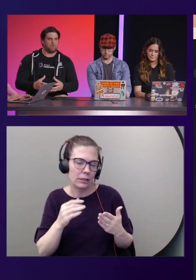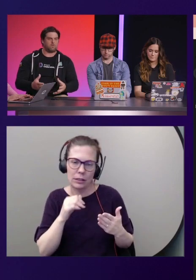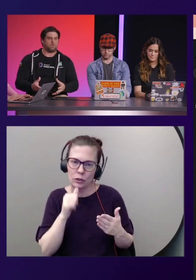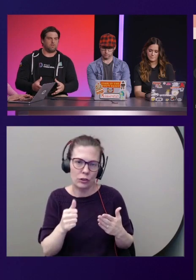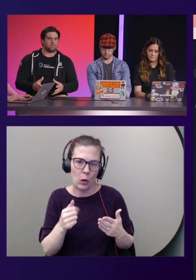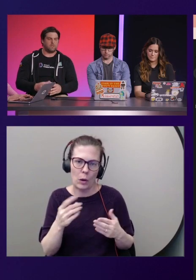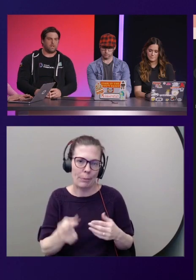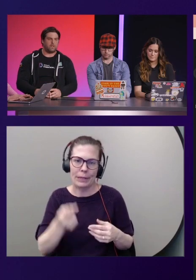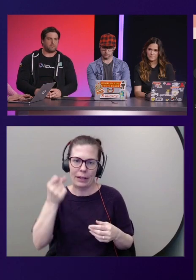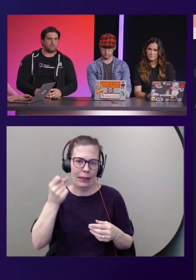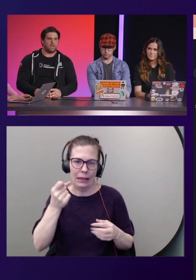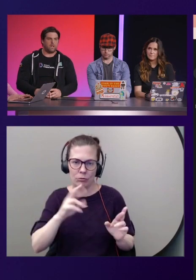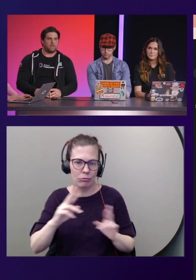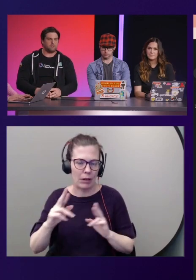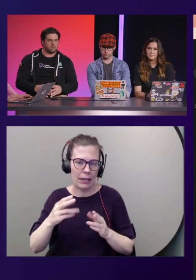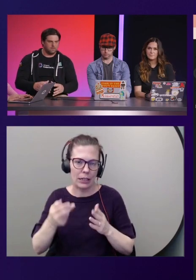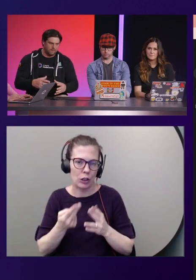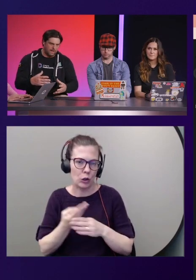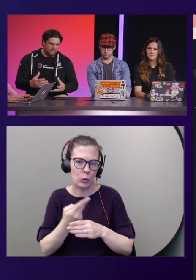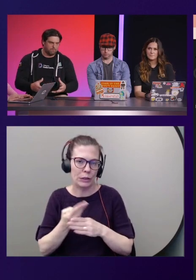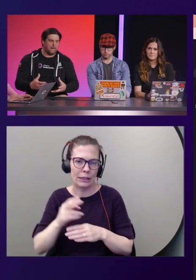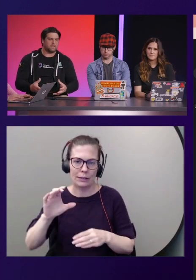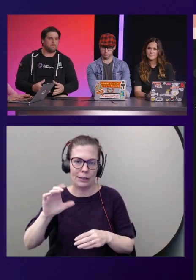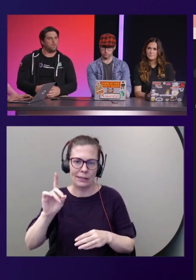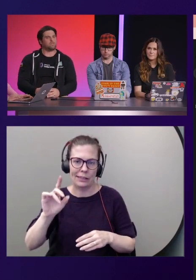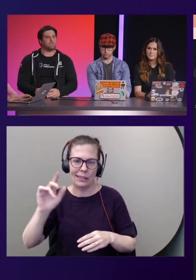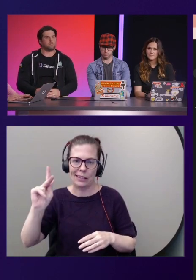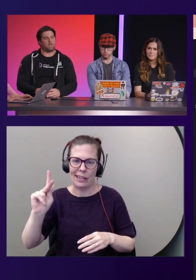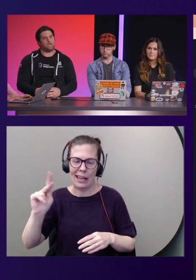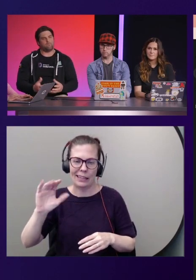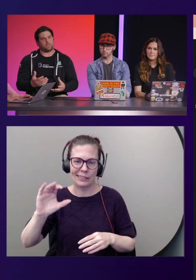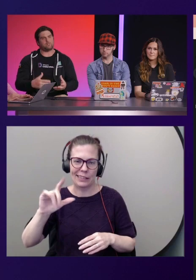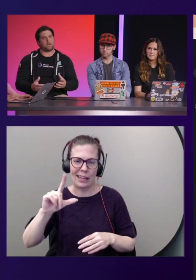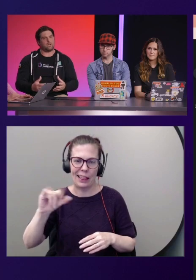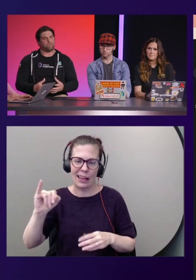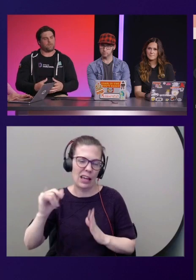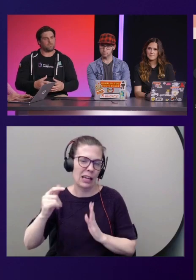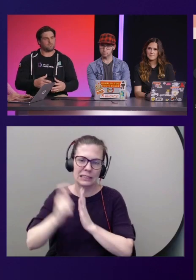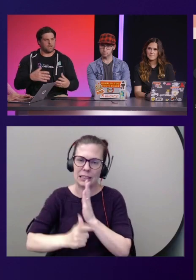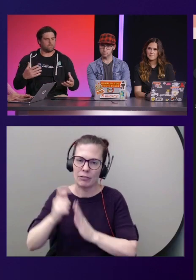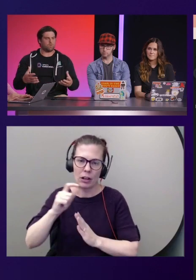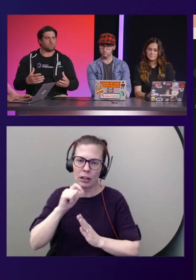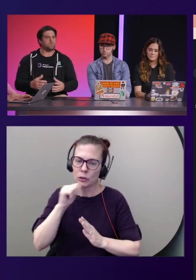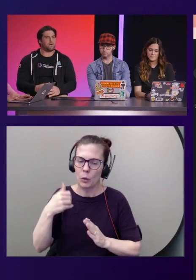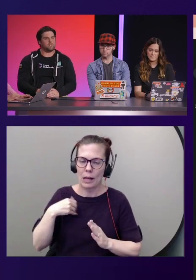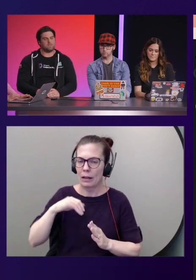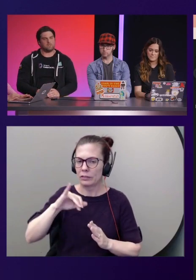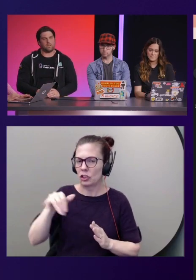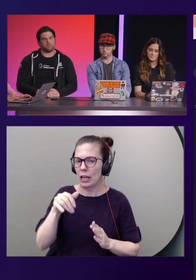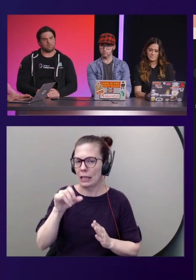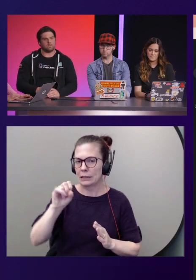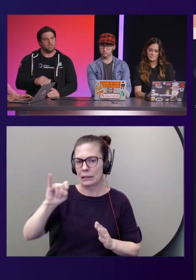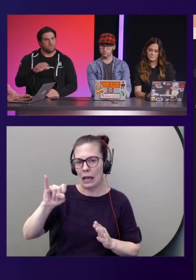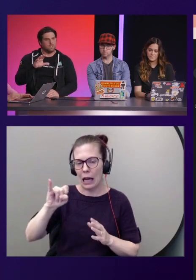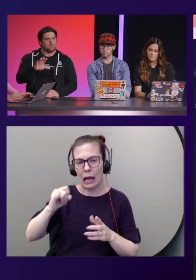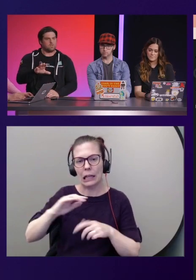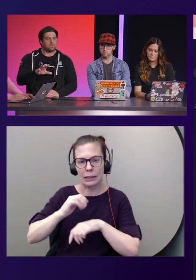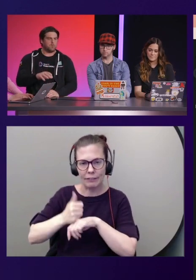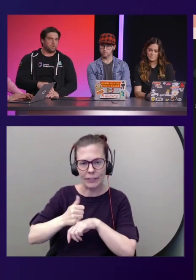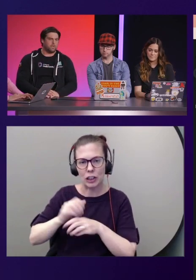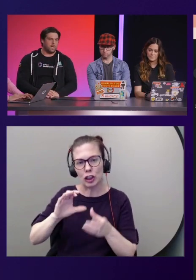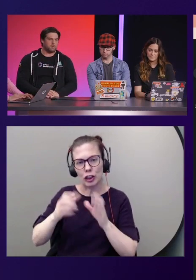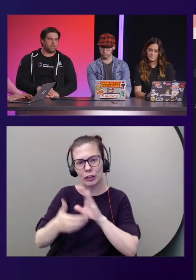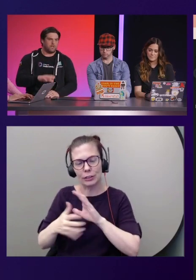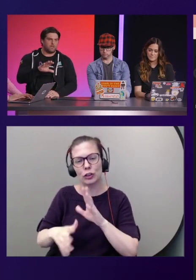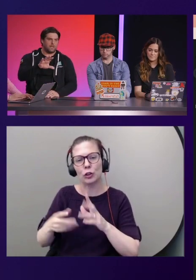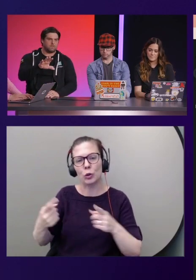gate using the CDK CLI. Is it, by default, it doesn't have JSI configured to kind of cross-compile to these languages. So this